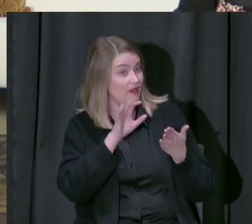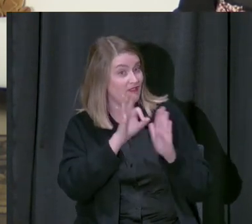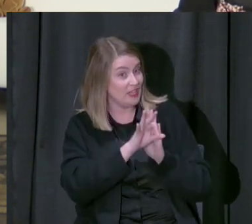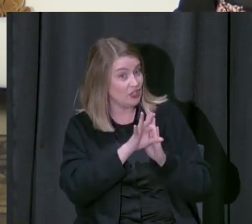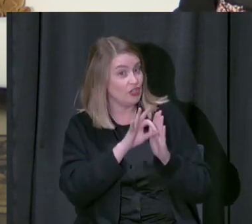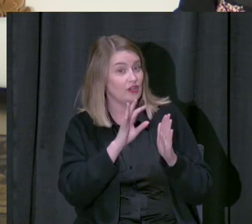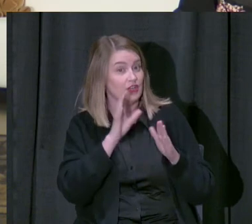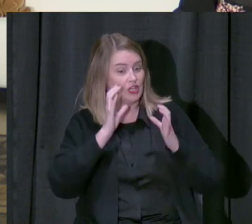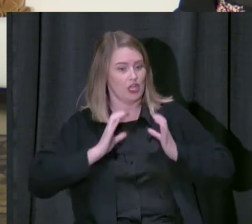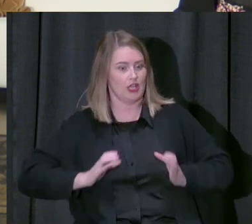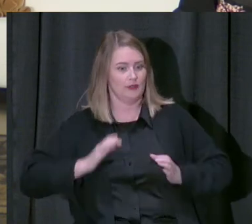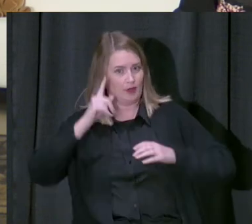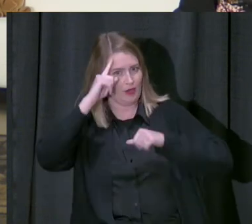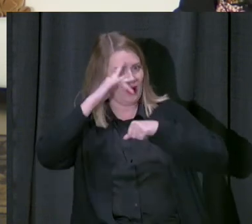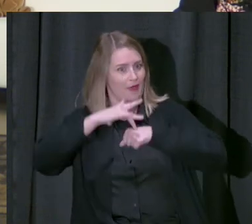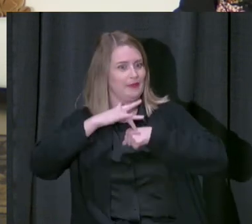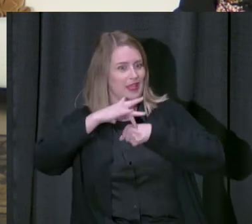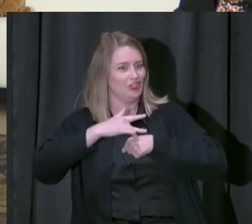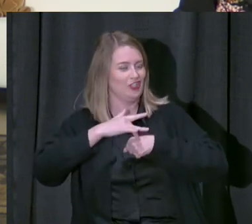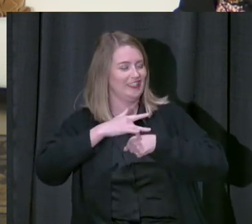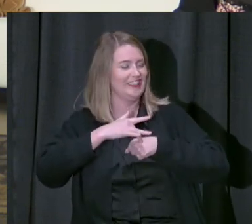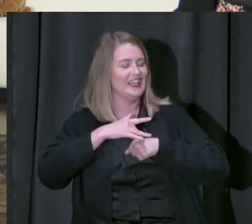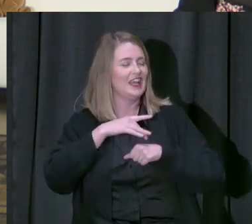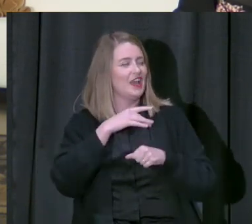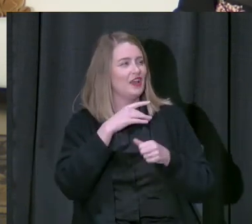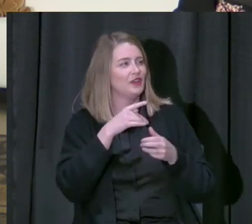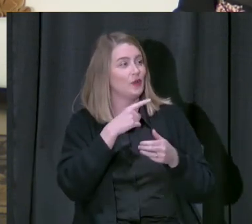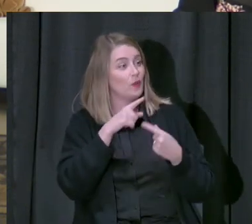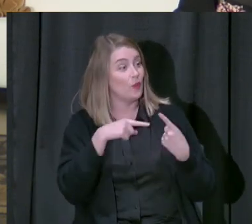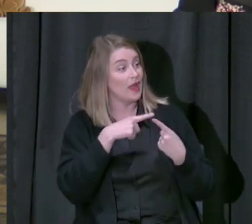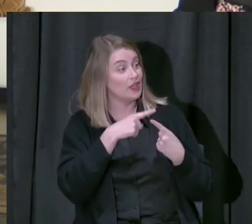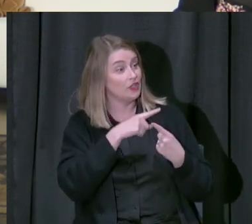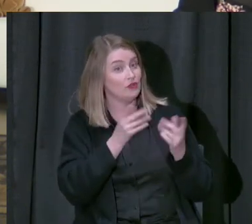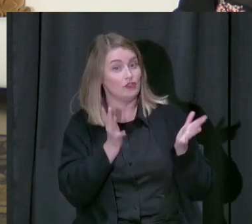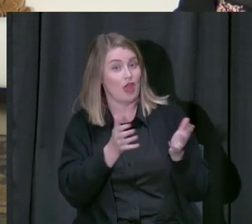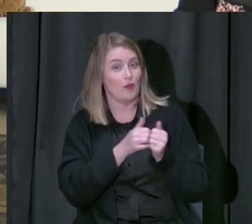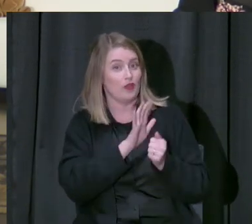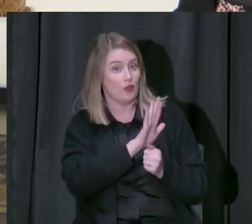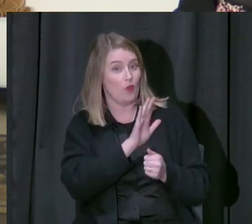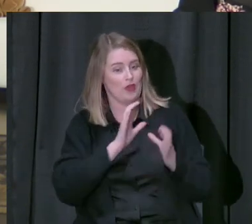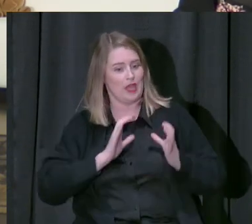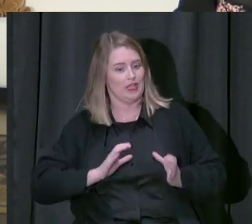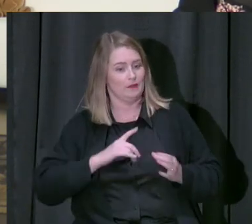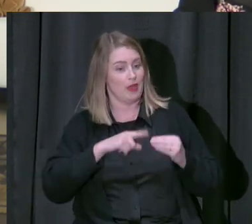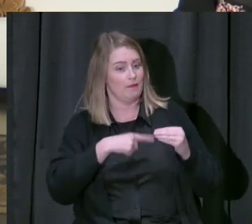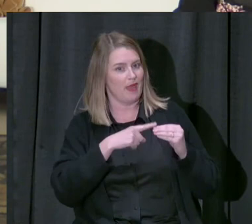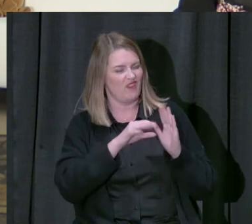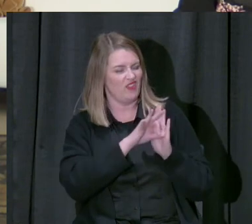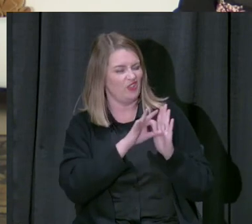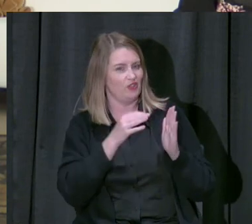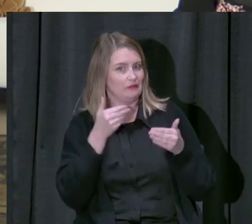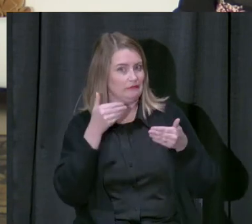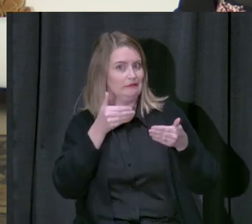about customer obsession. And I know, you know, when you do talk to your customers about the features that we